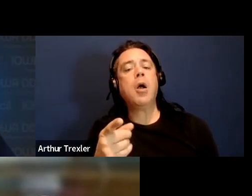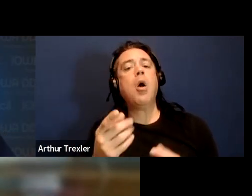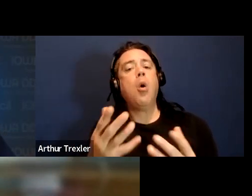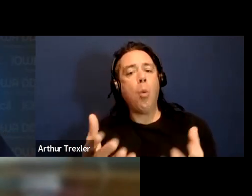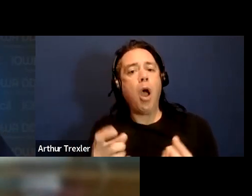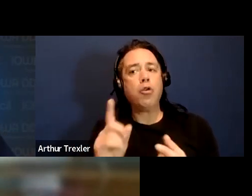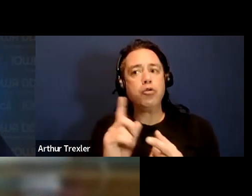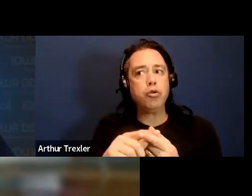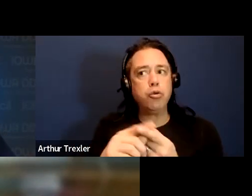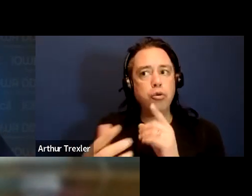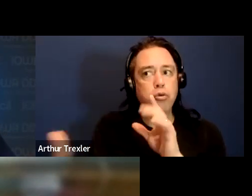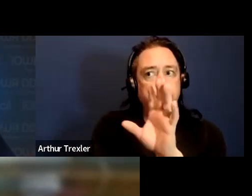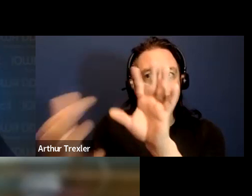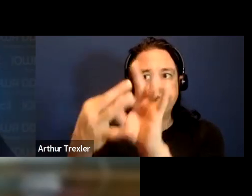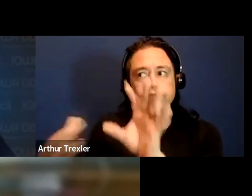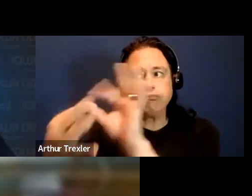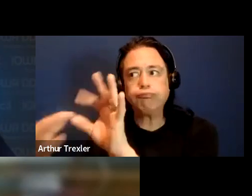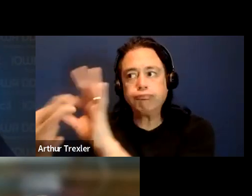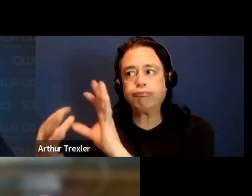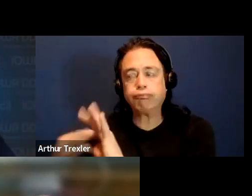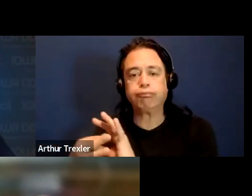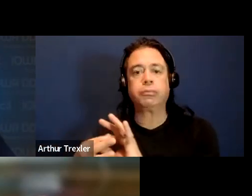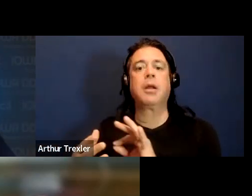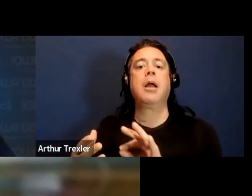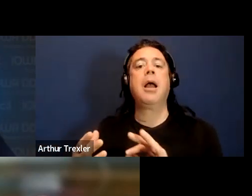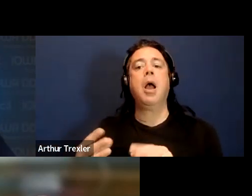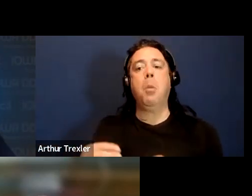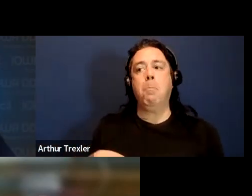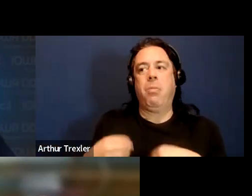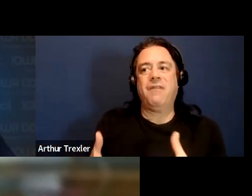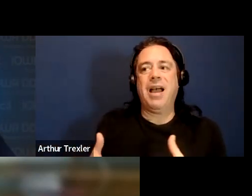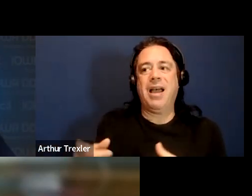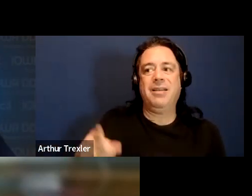and provide lots of opportunity for that to happen.